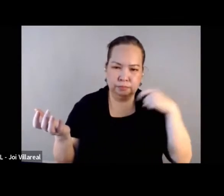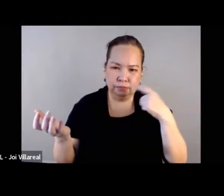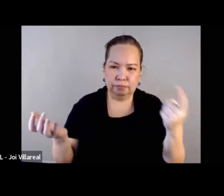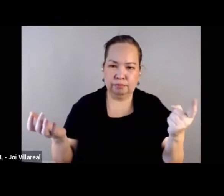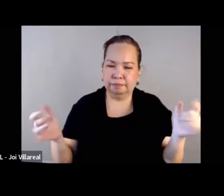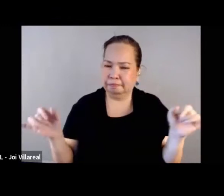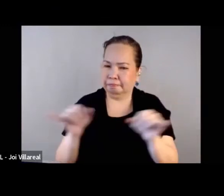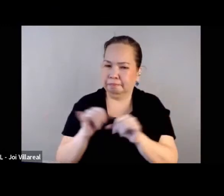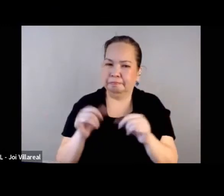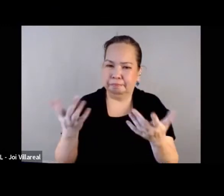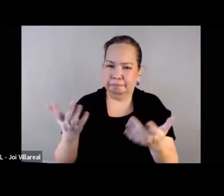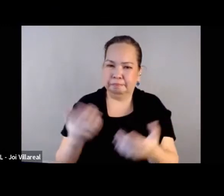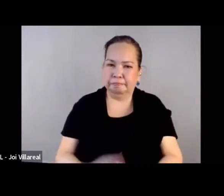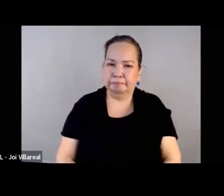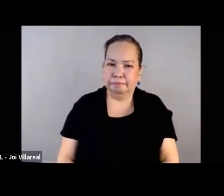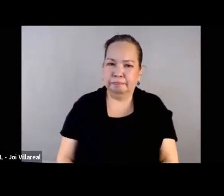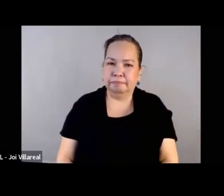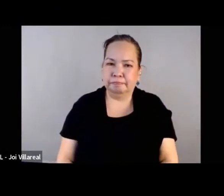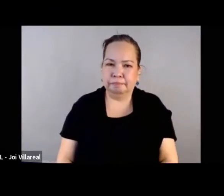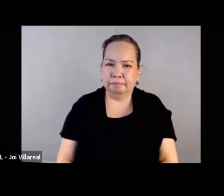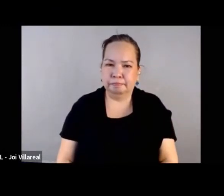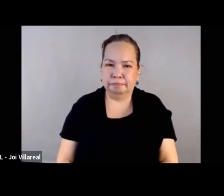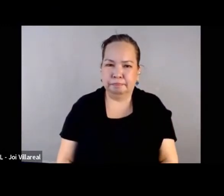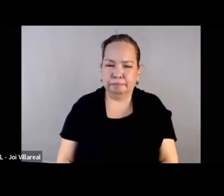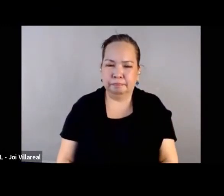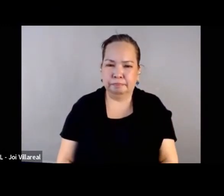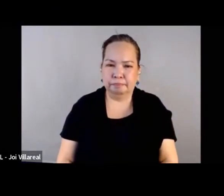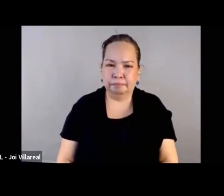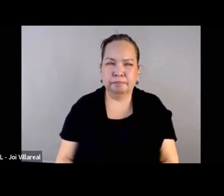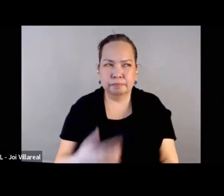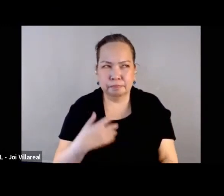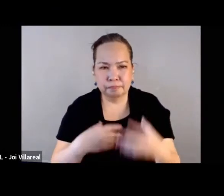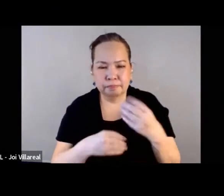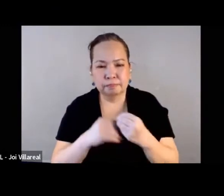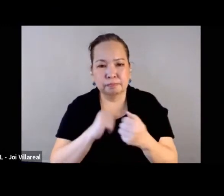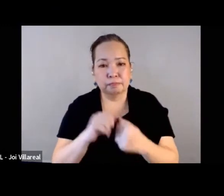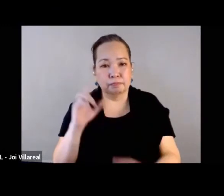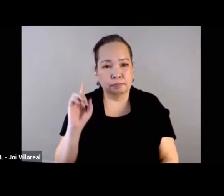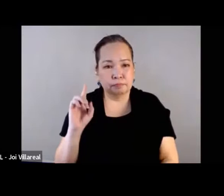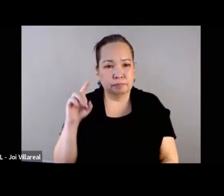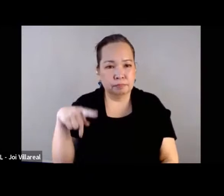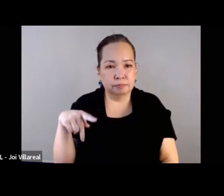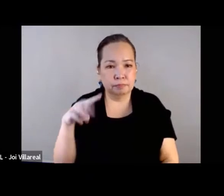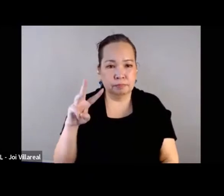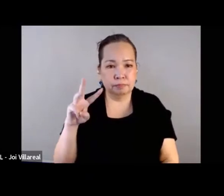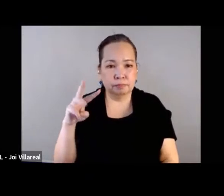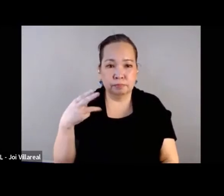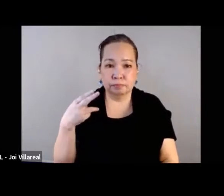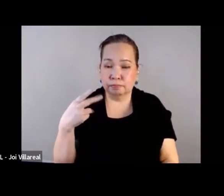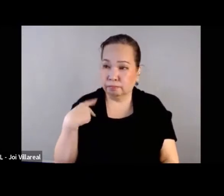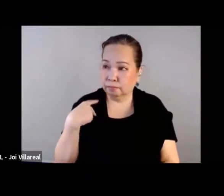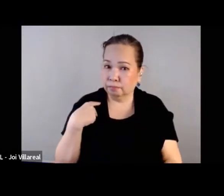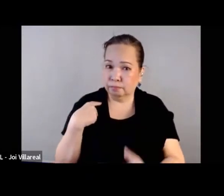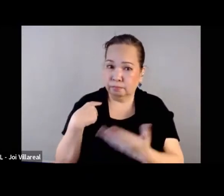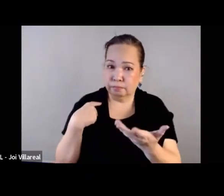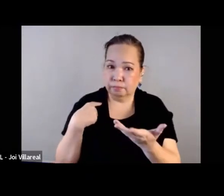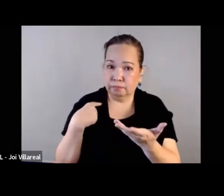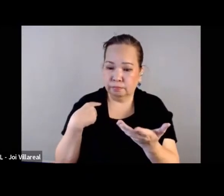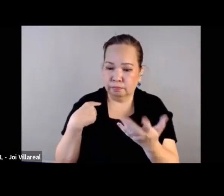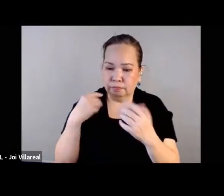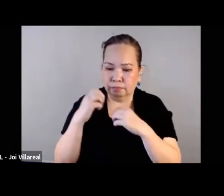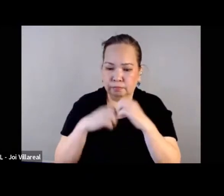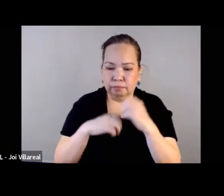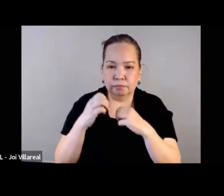President. Yusik Dinsing, give us a few more minutes. Ano? DPWH Director Bureau of Design Engineer